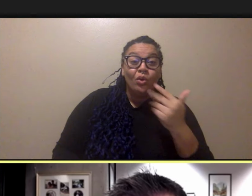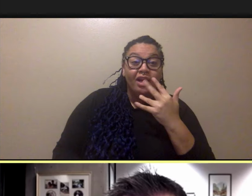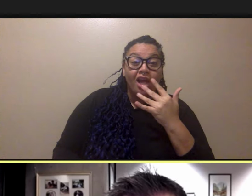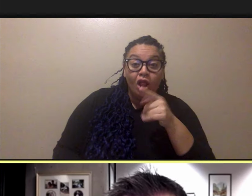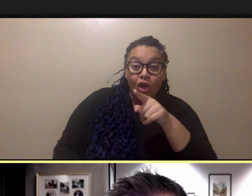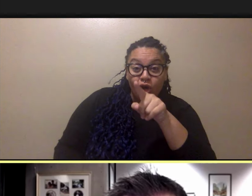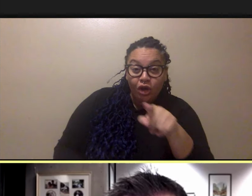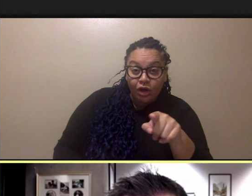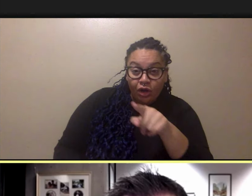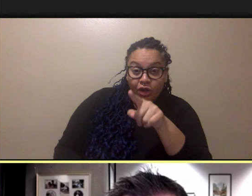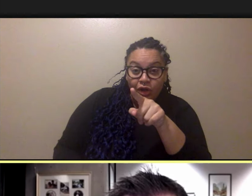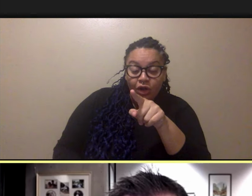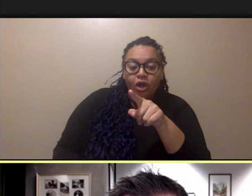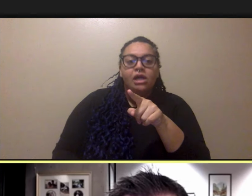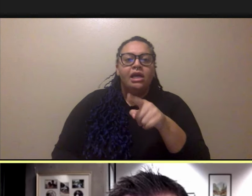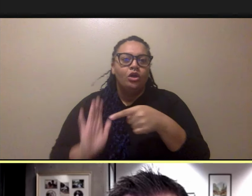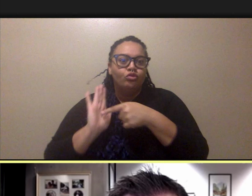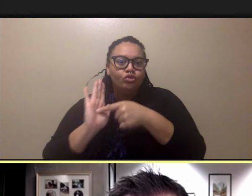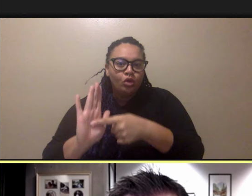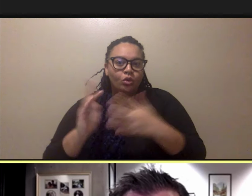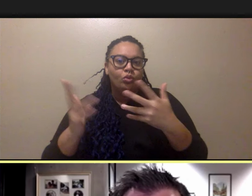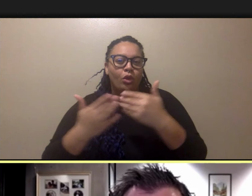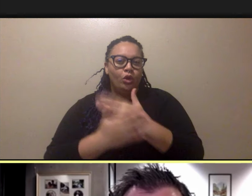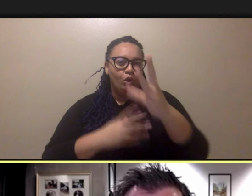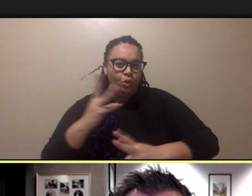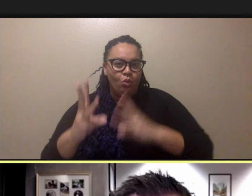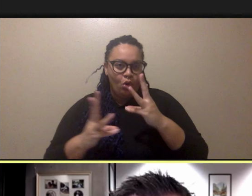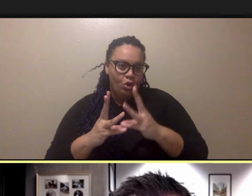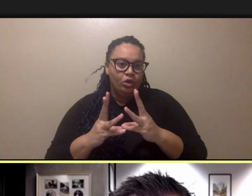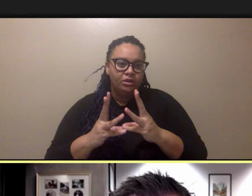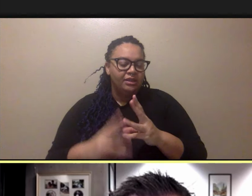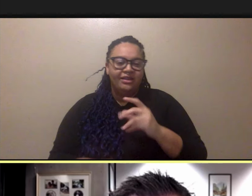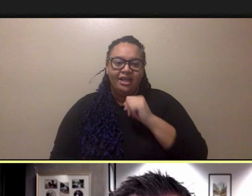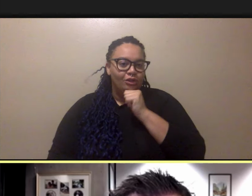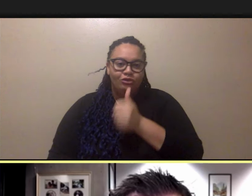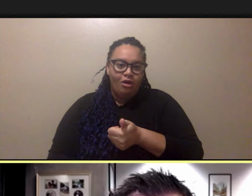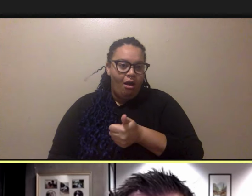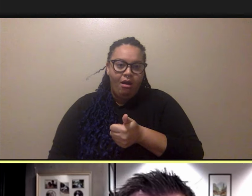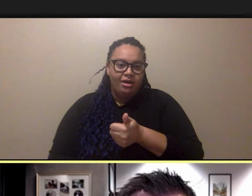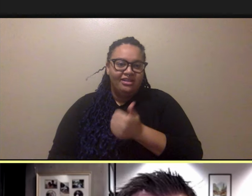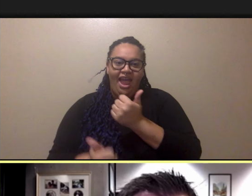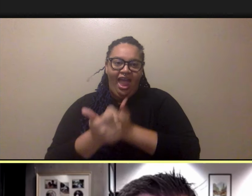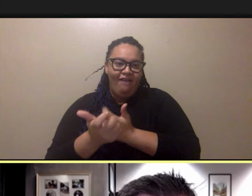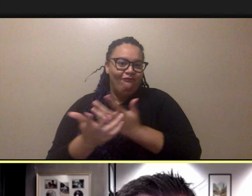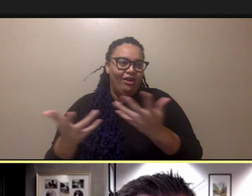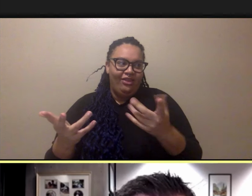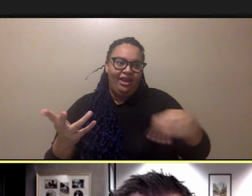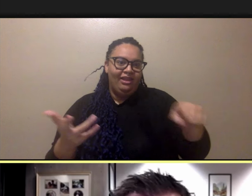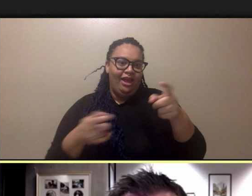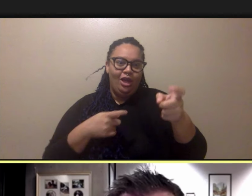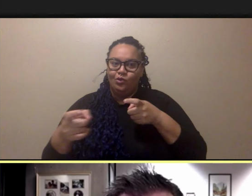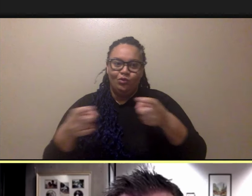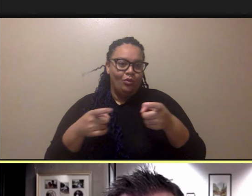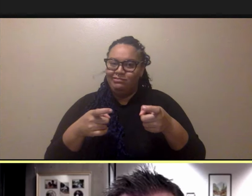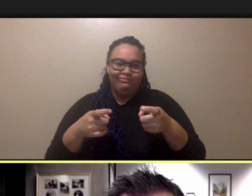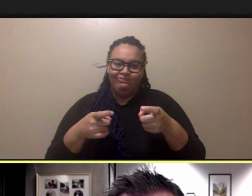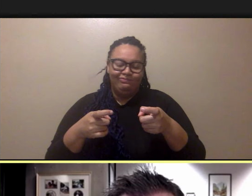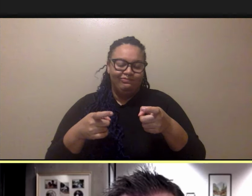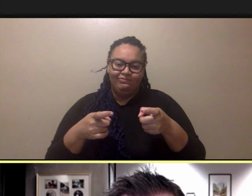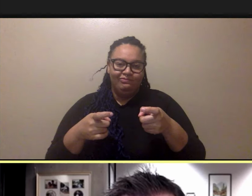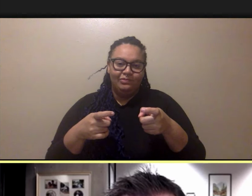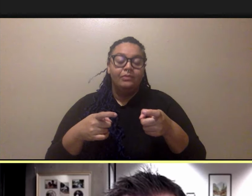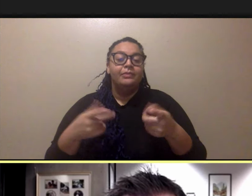what the Spanish New World Empire was in 1550. That is not everything they controlled.